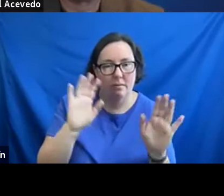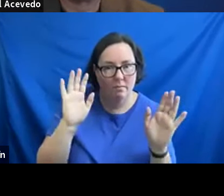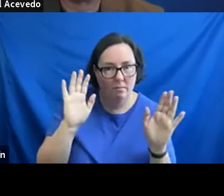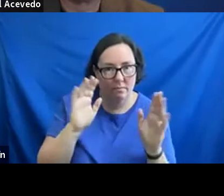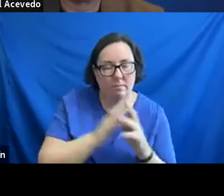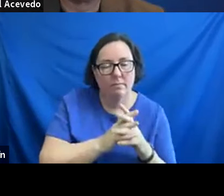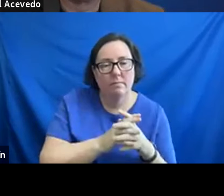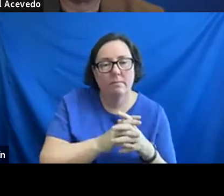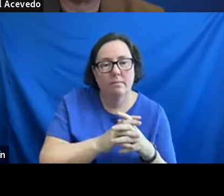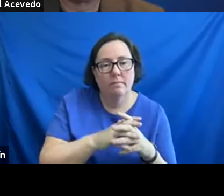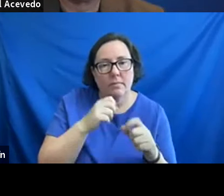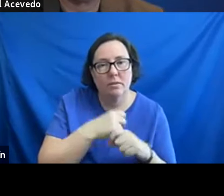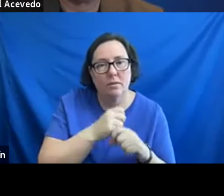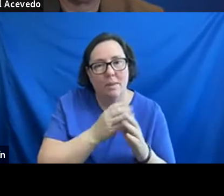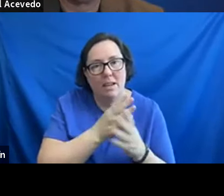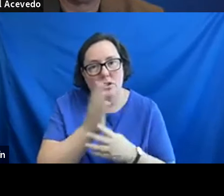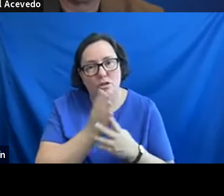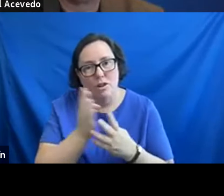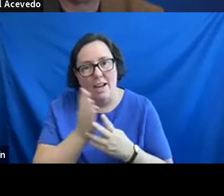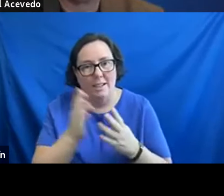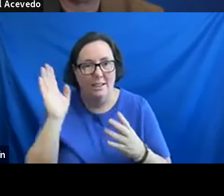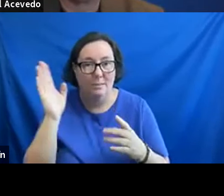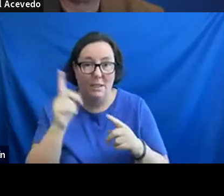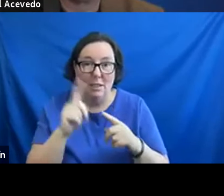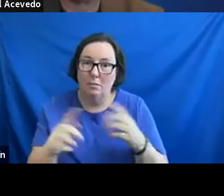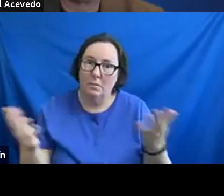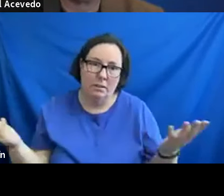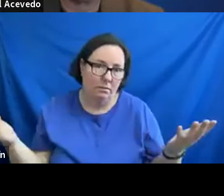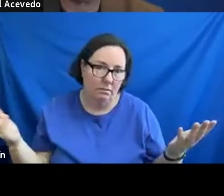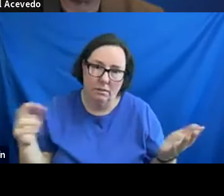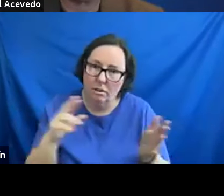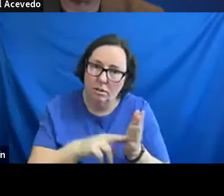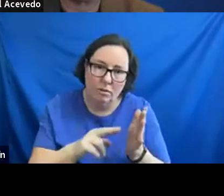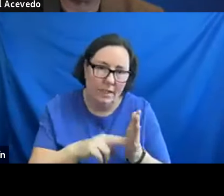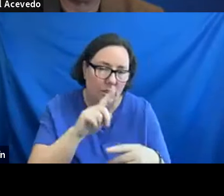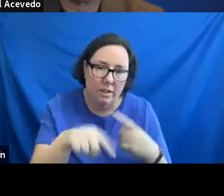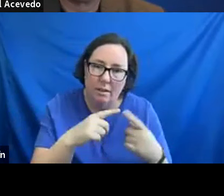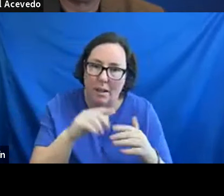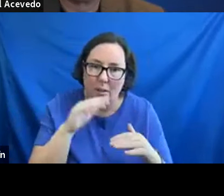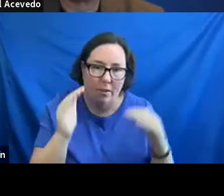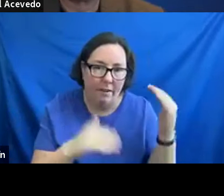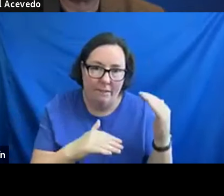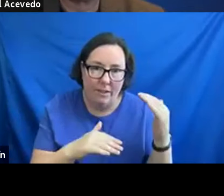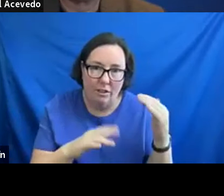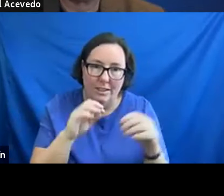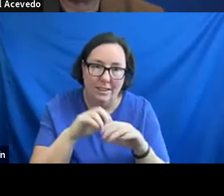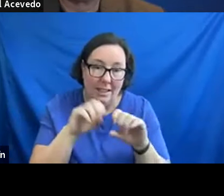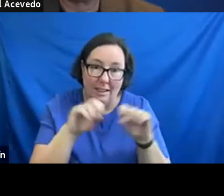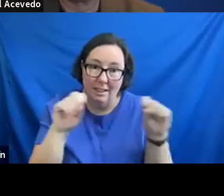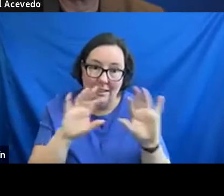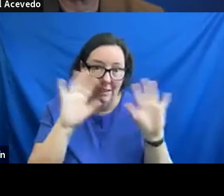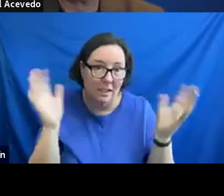the tracking speech. But the research about the unfairness and